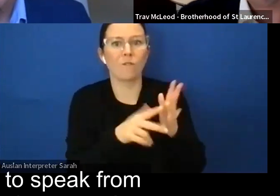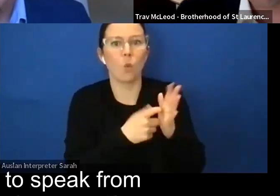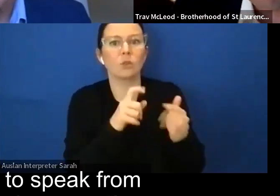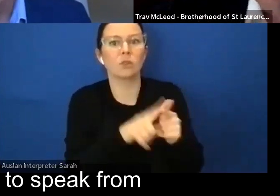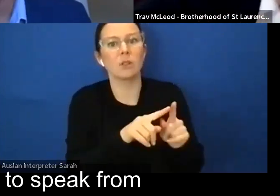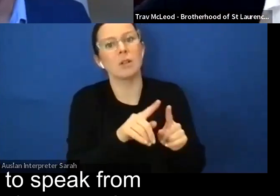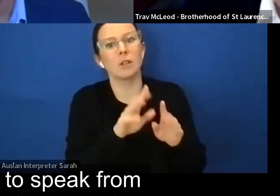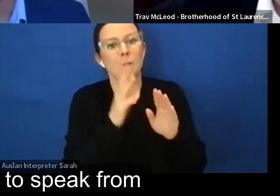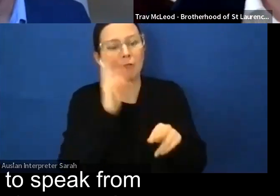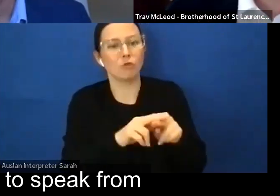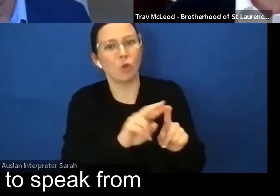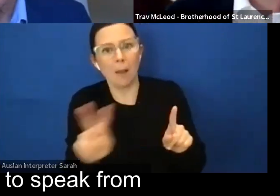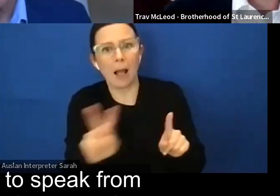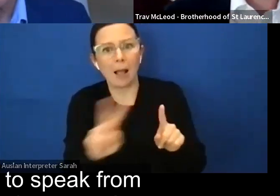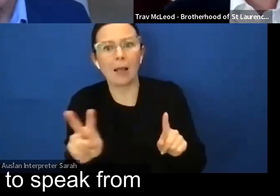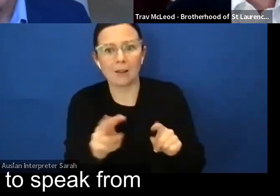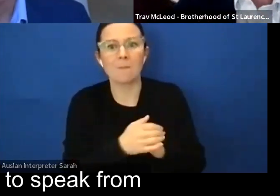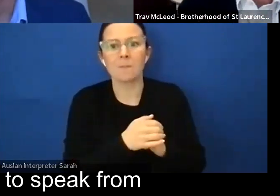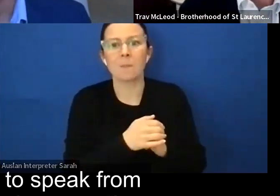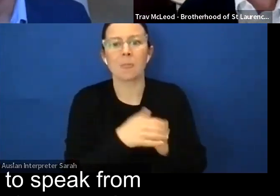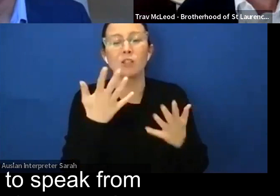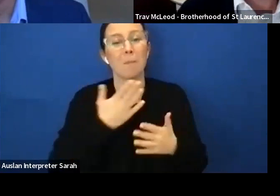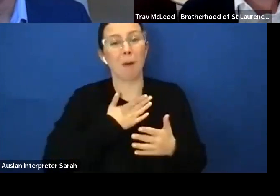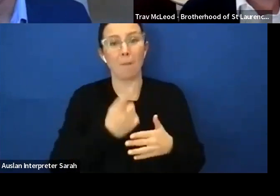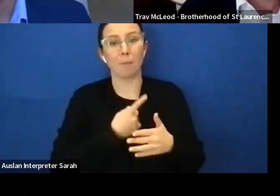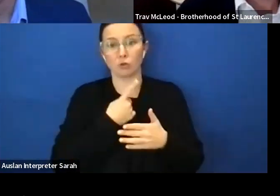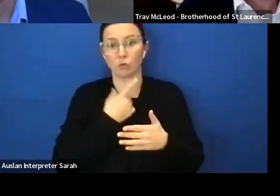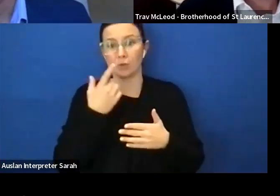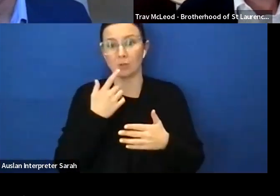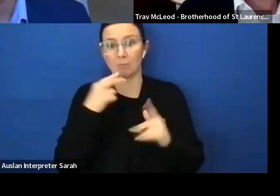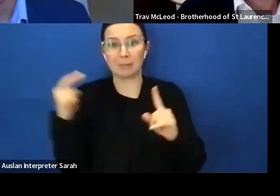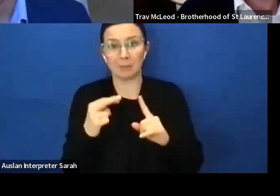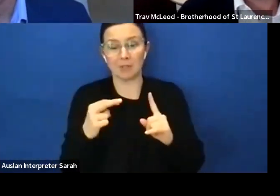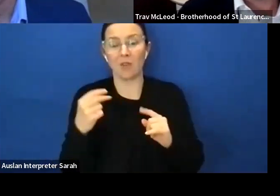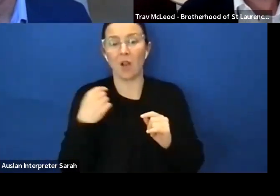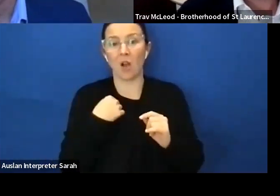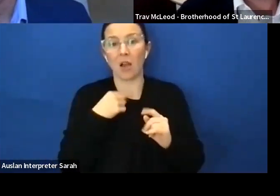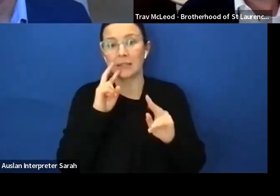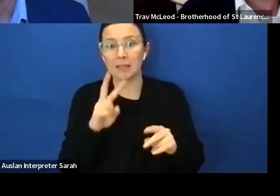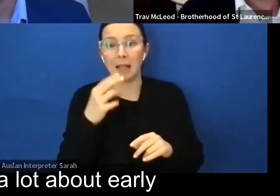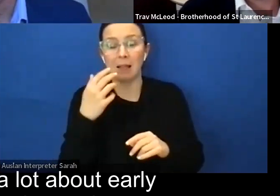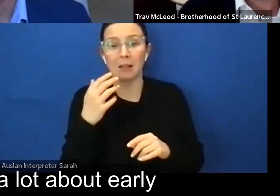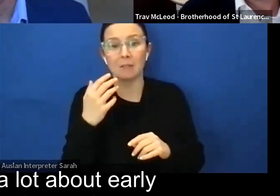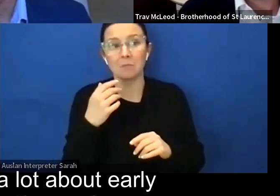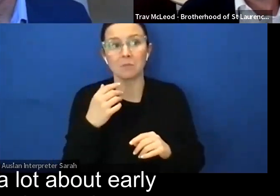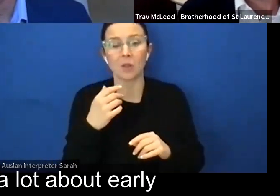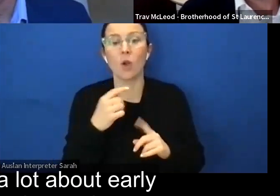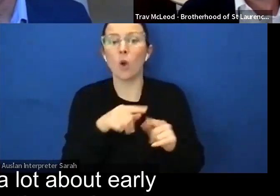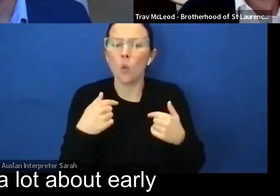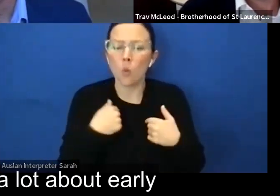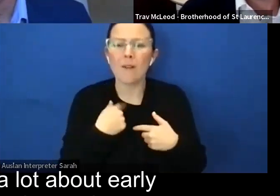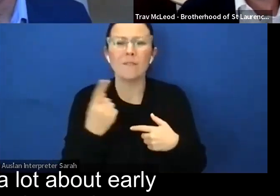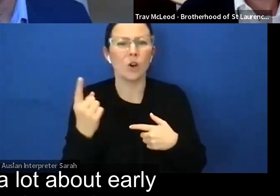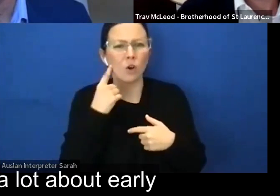I think, just to speak from my own personal perspective, there has been, we have heard a